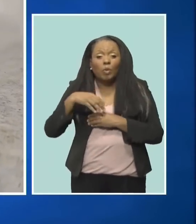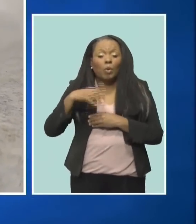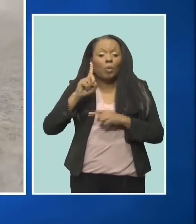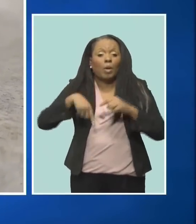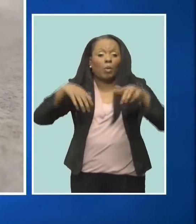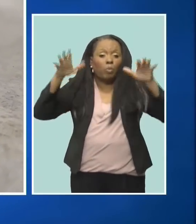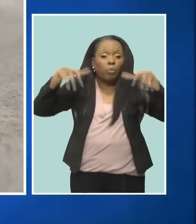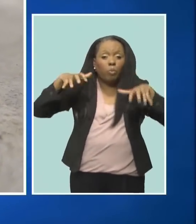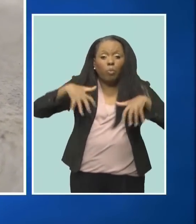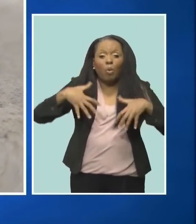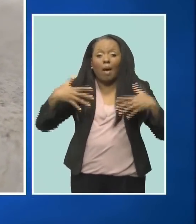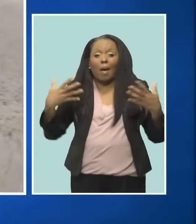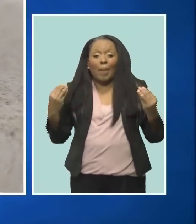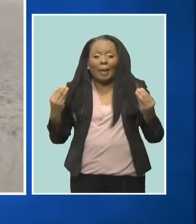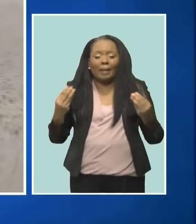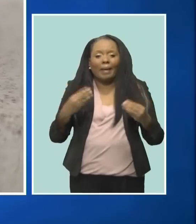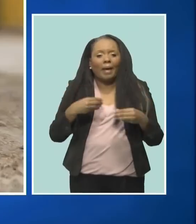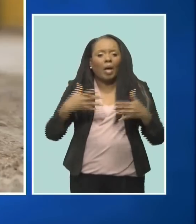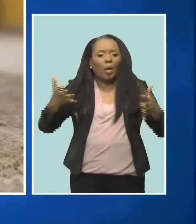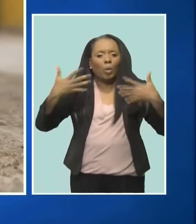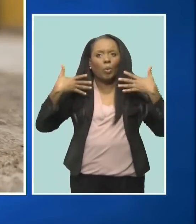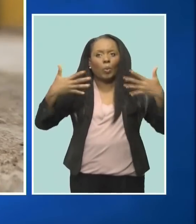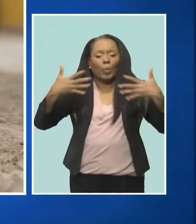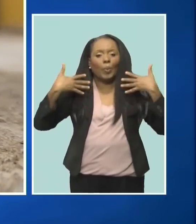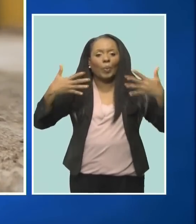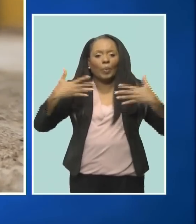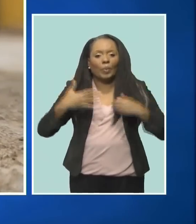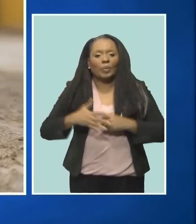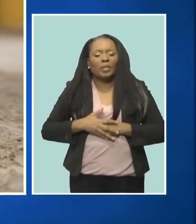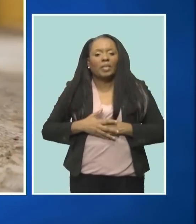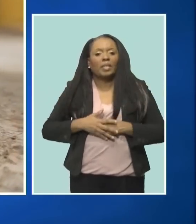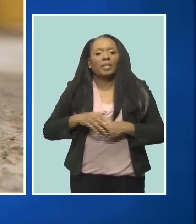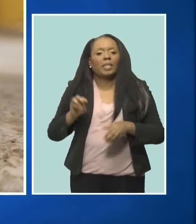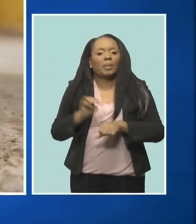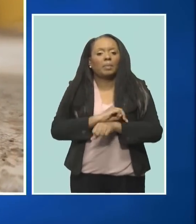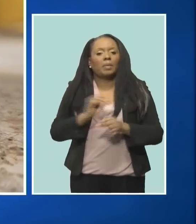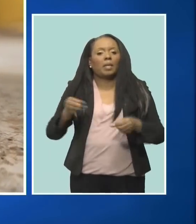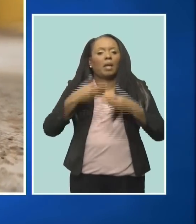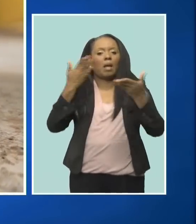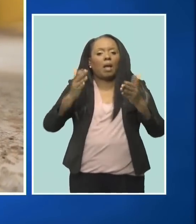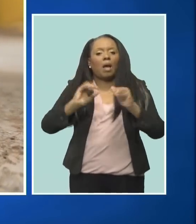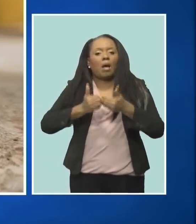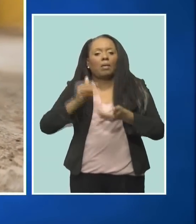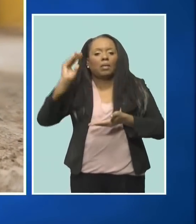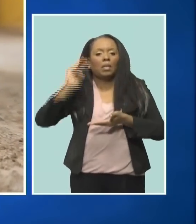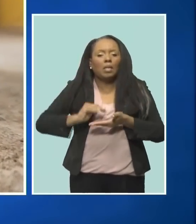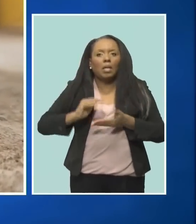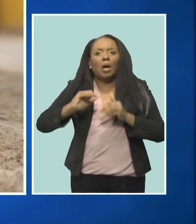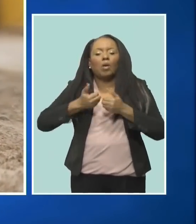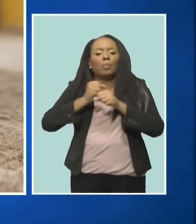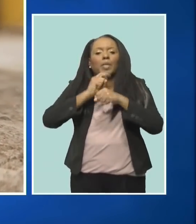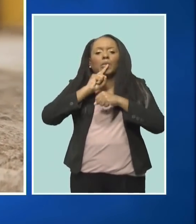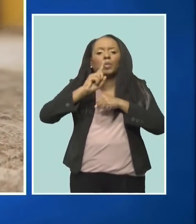and cool weather. The ministry's guide includes prevention measures, sealing entry points into the home, maintaining dry